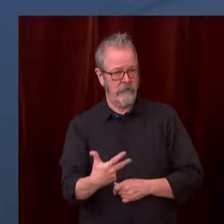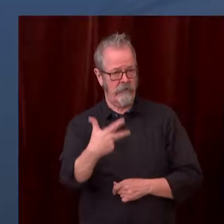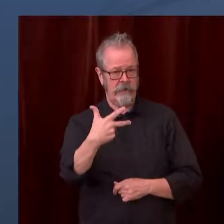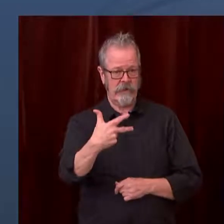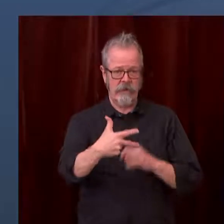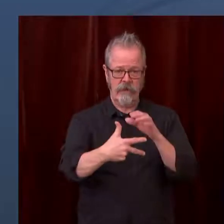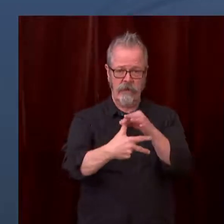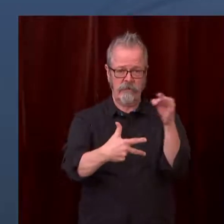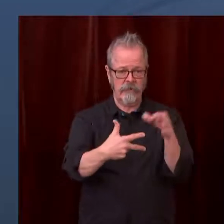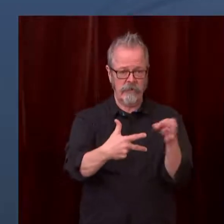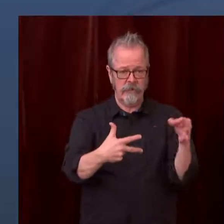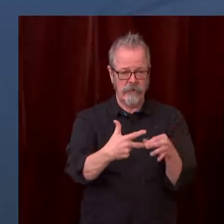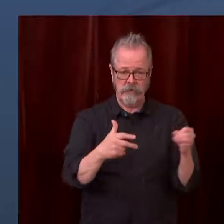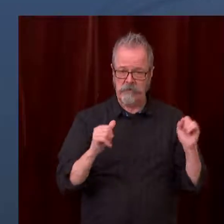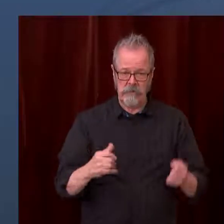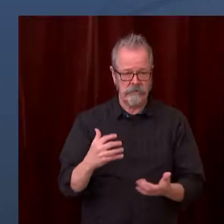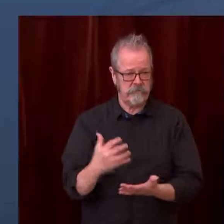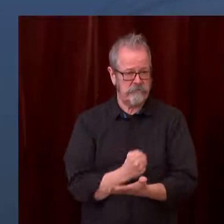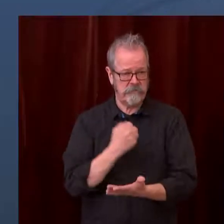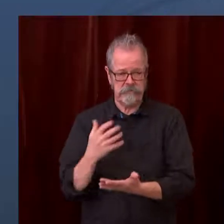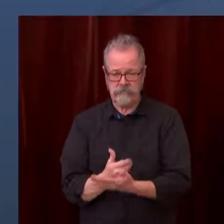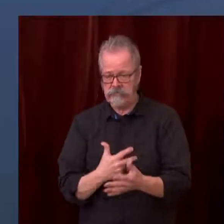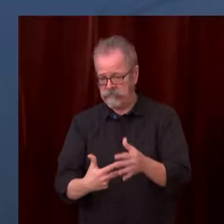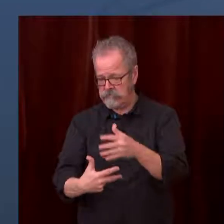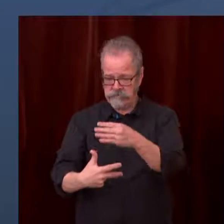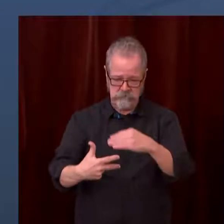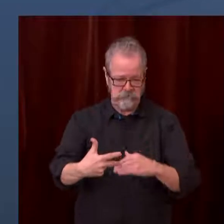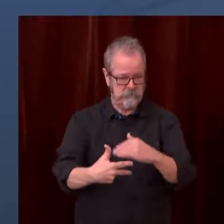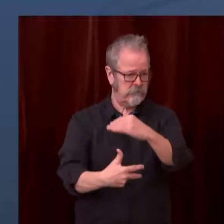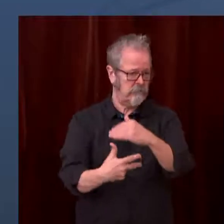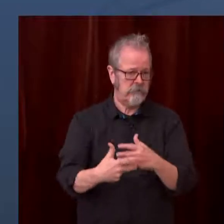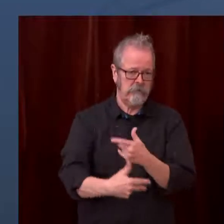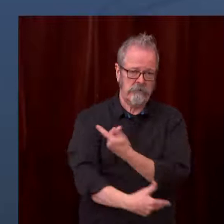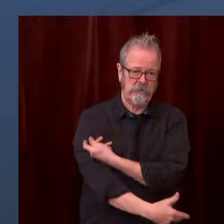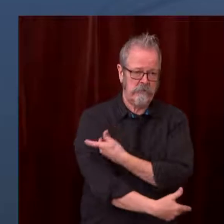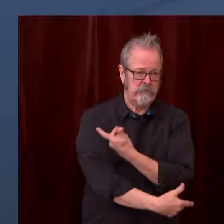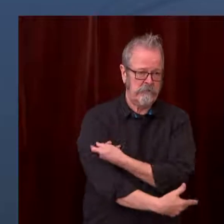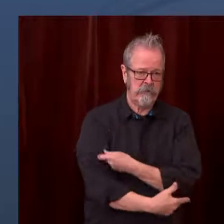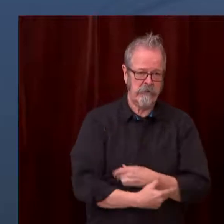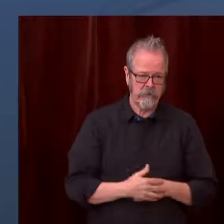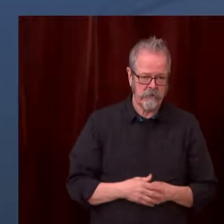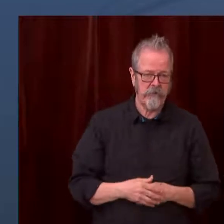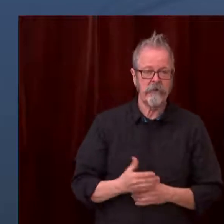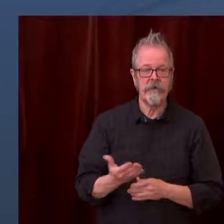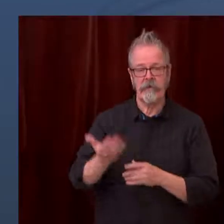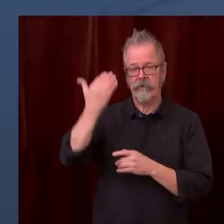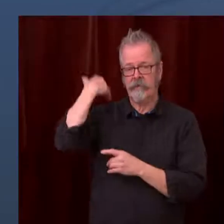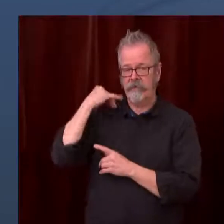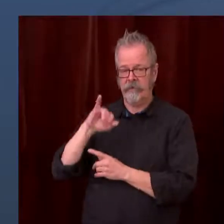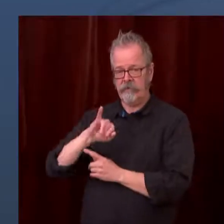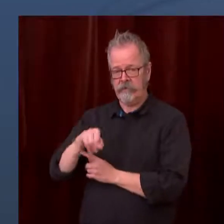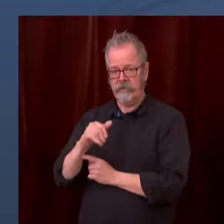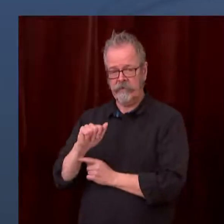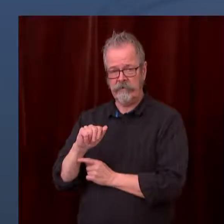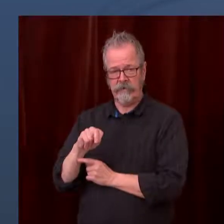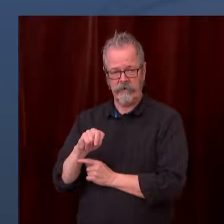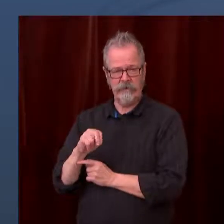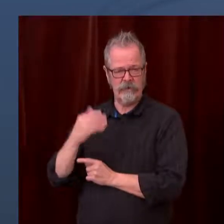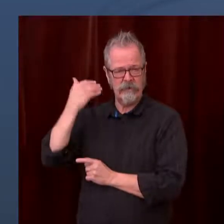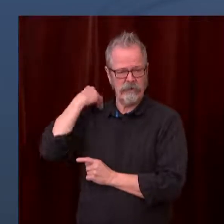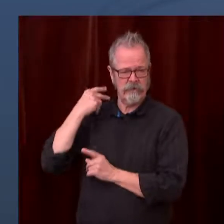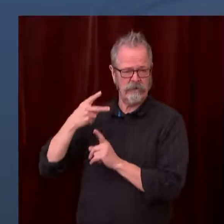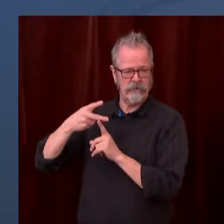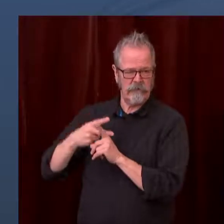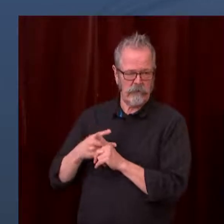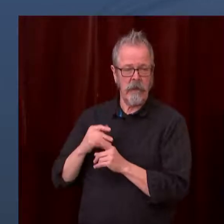of. And then early in January, we were, our every vaccine numbers that were coming in were not as high as